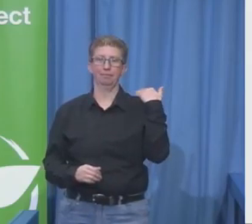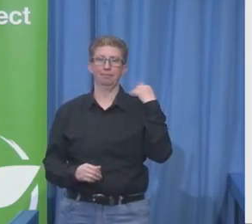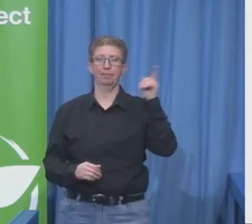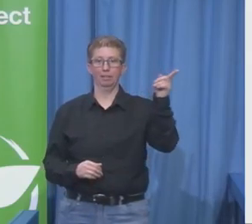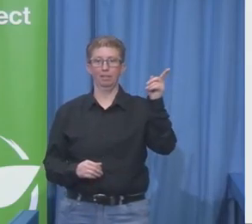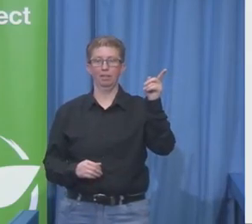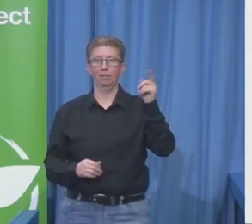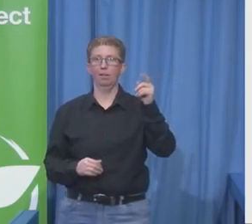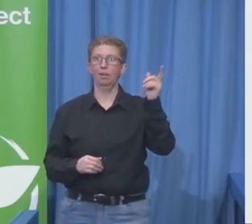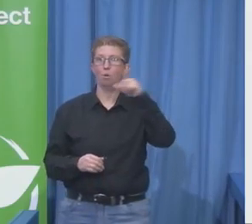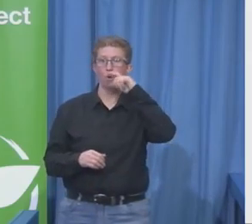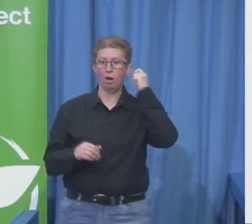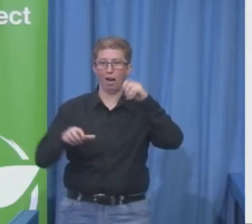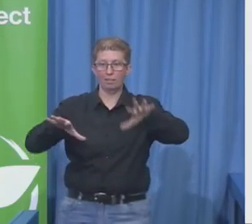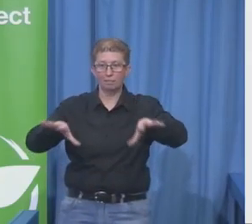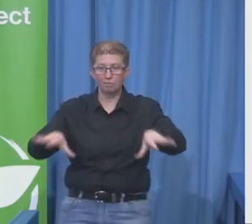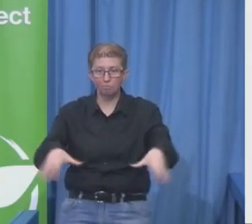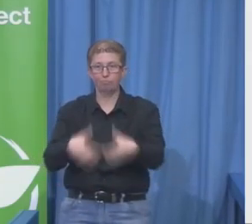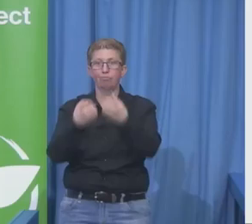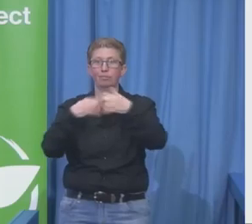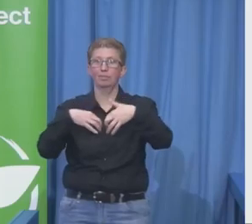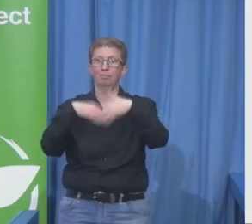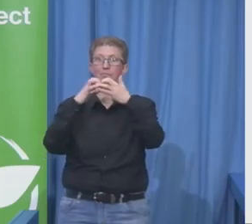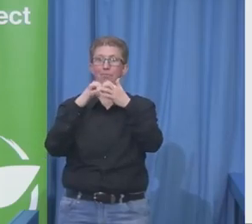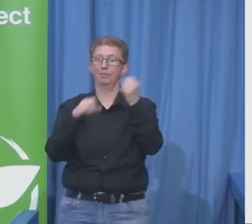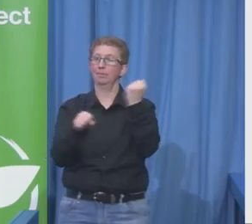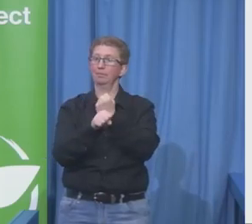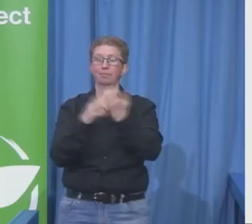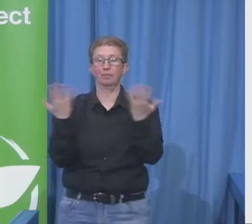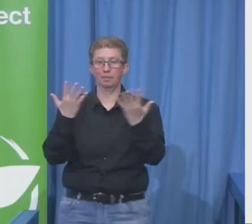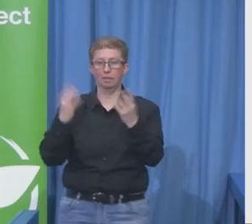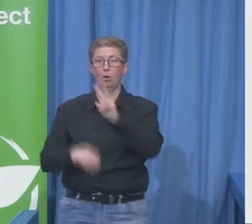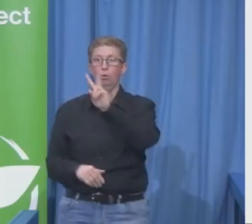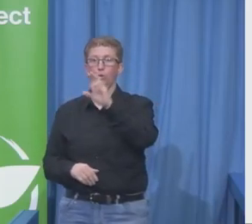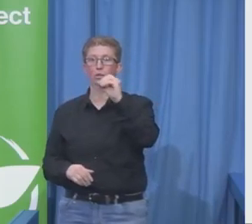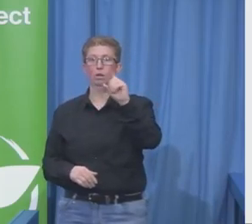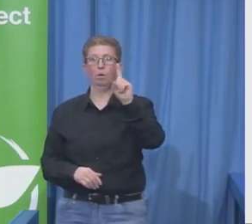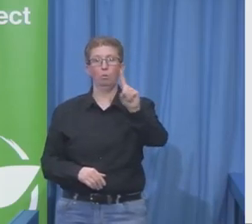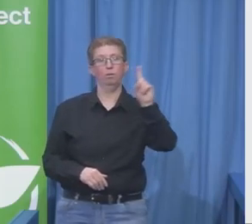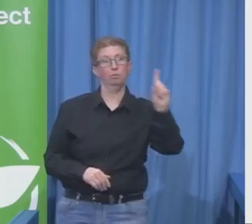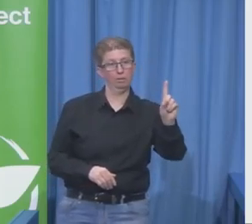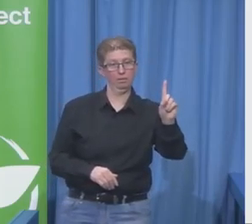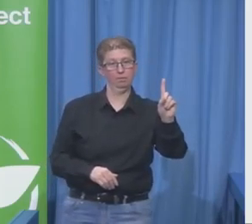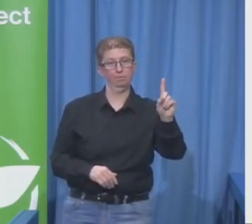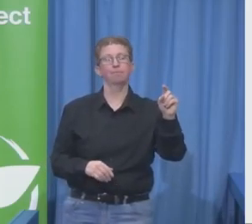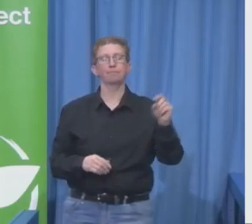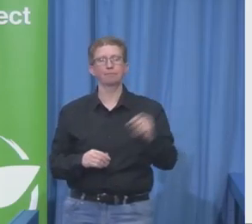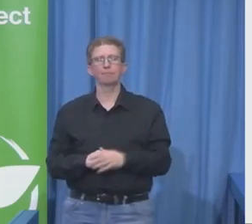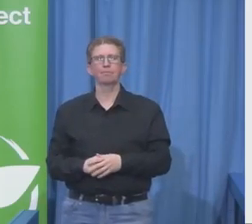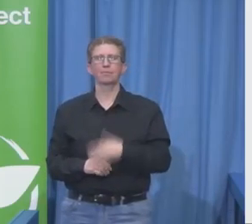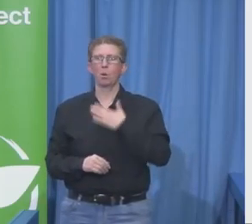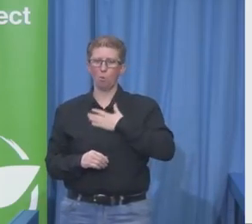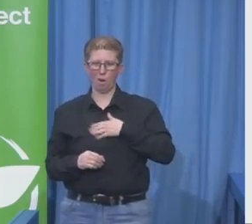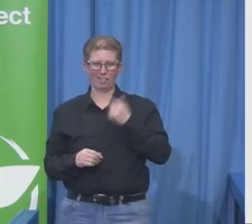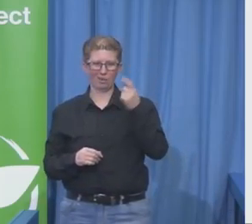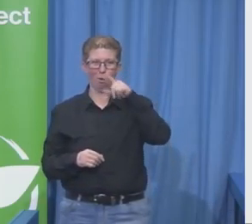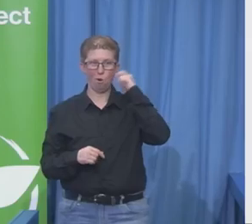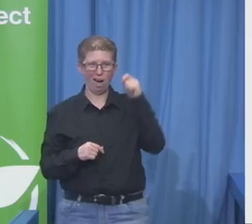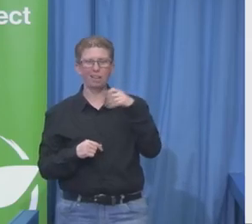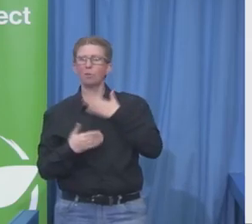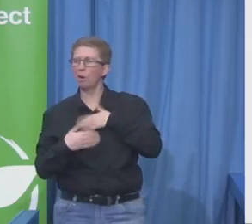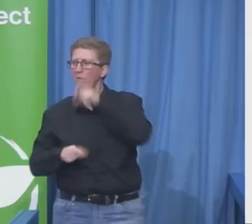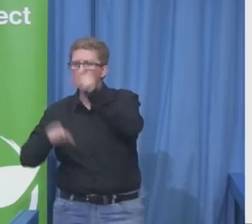the hiring of people with disabilities. Since the project start, we had many crucial milestones, such as exploring